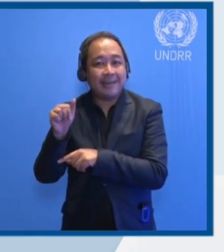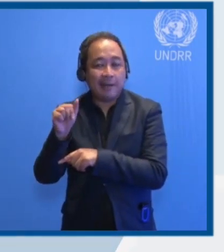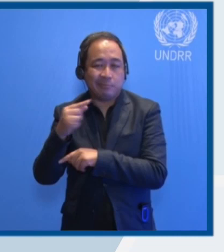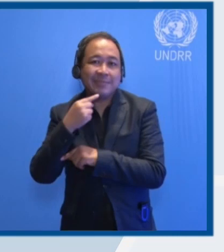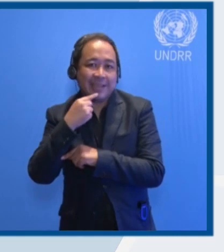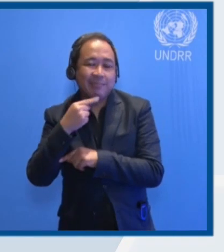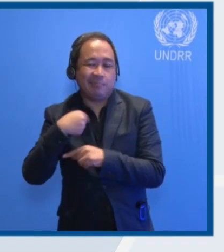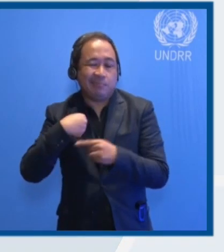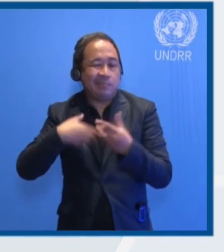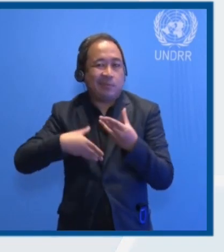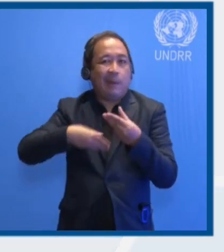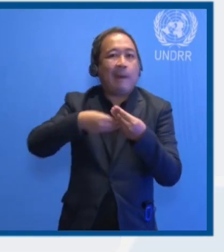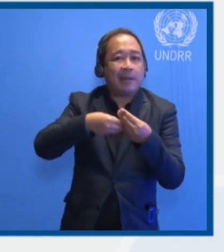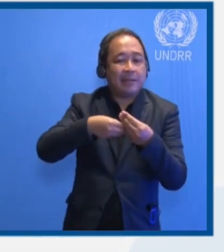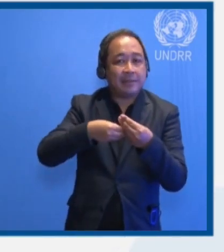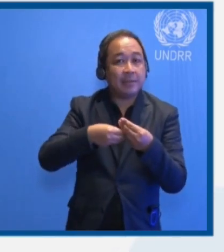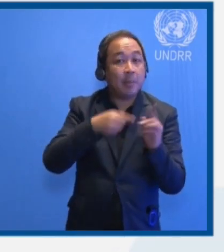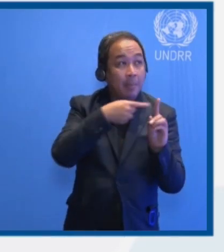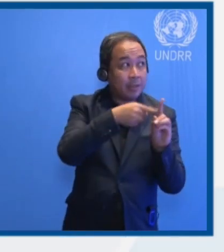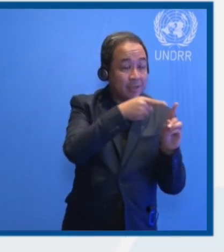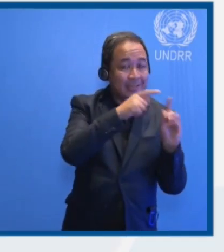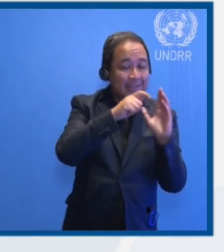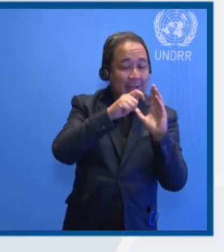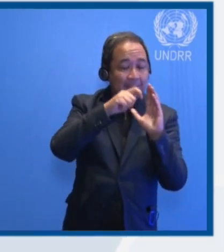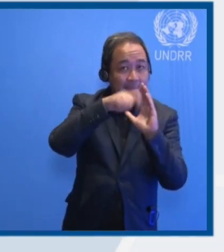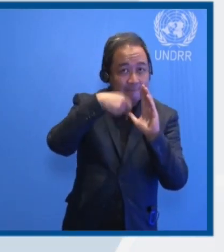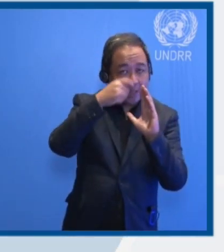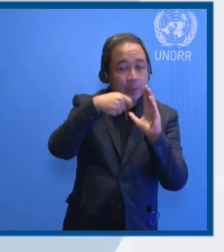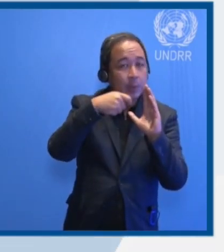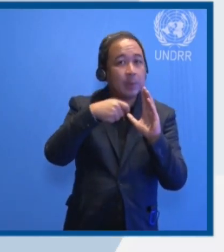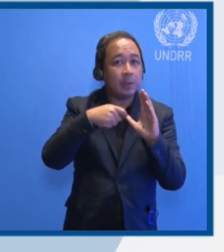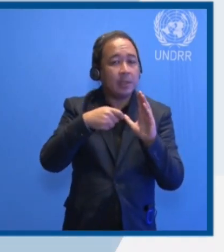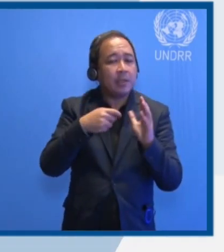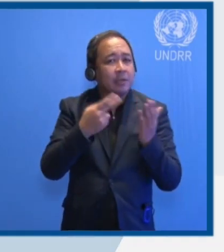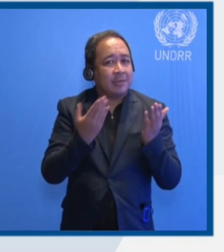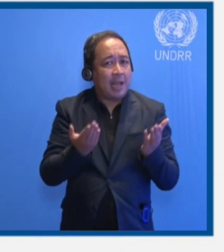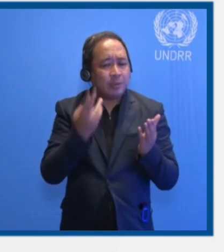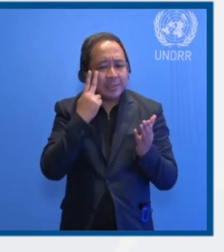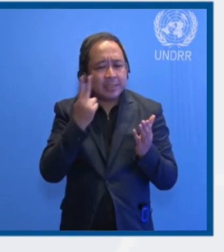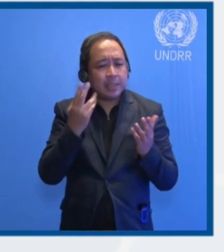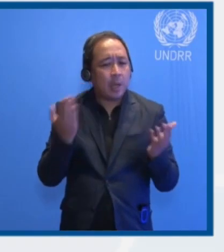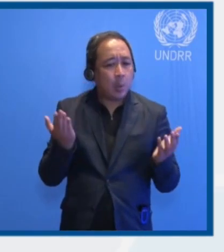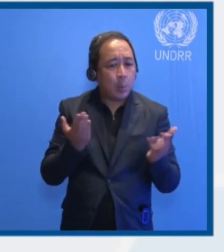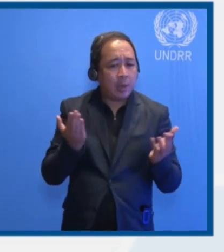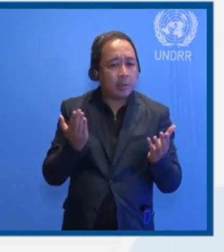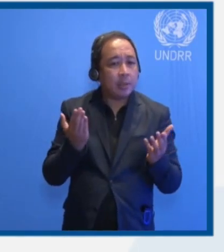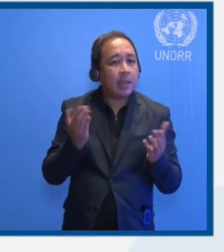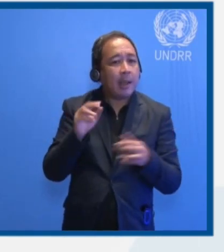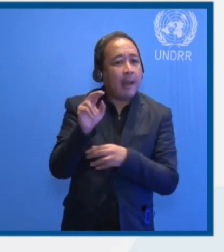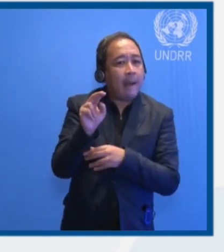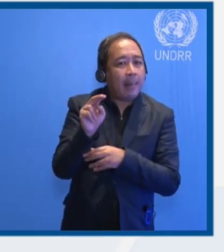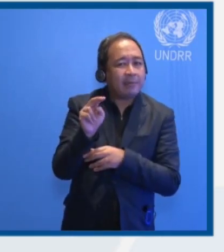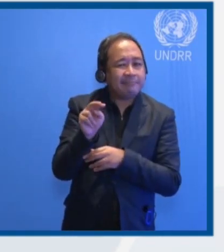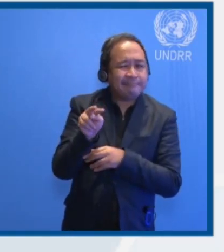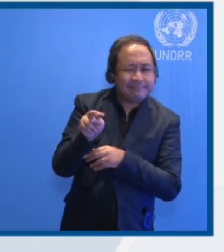we've also seen that there's definitely a lack of certainty over whether nature actually works as an eco-DRR